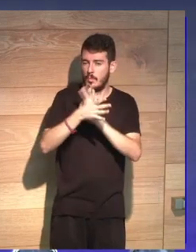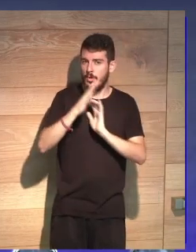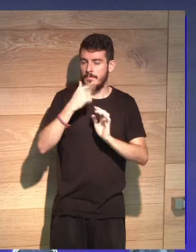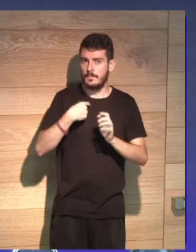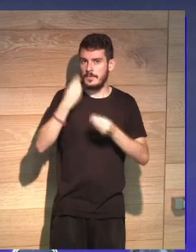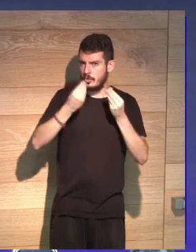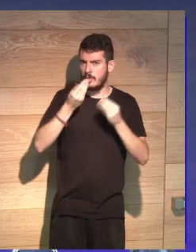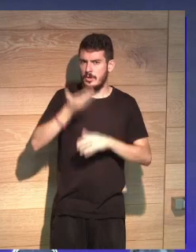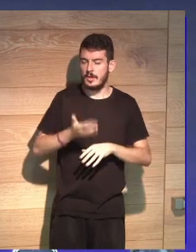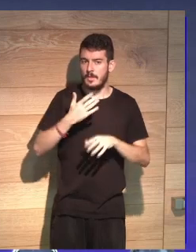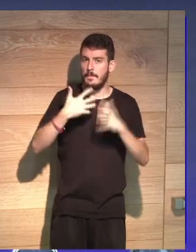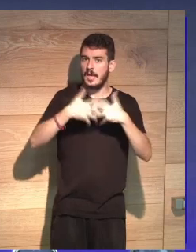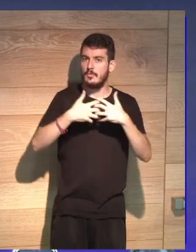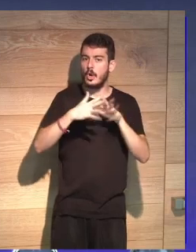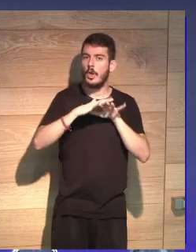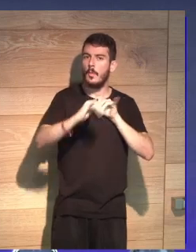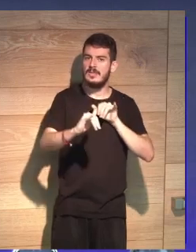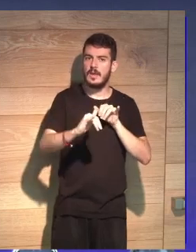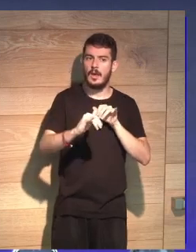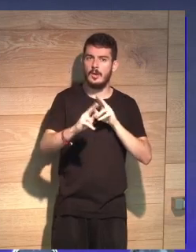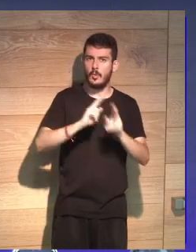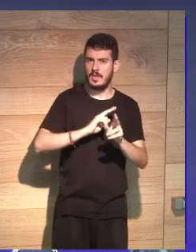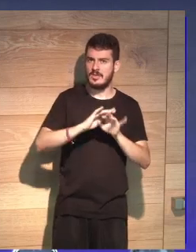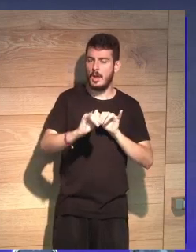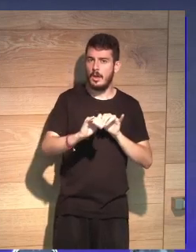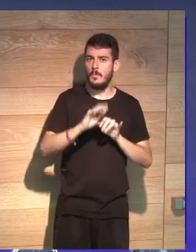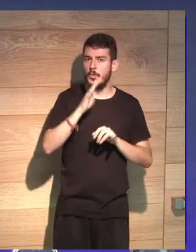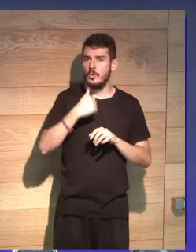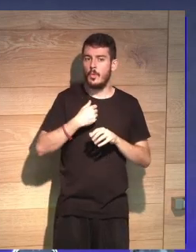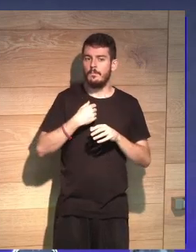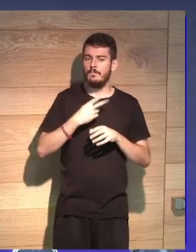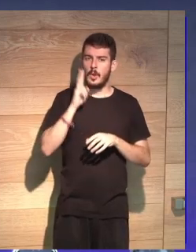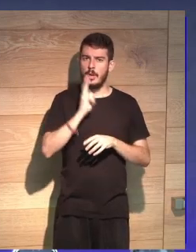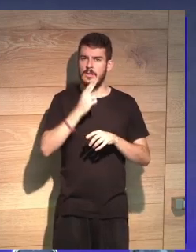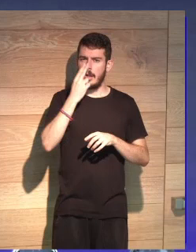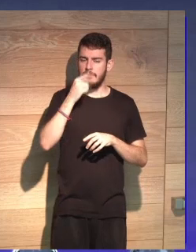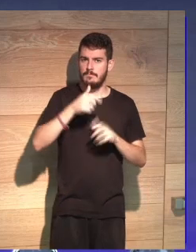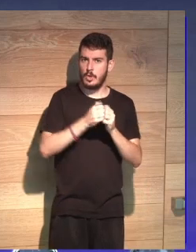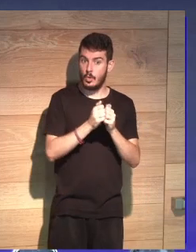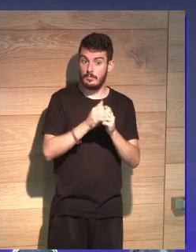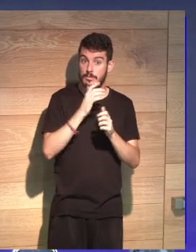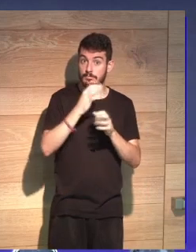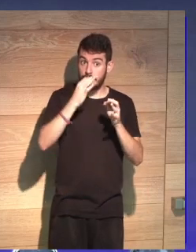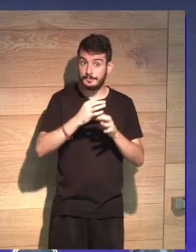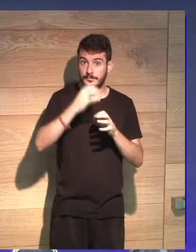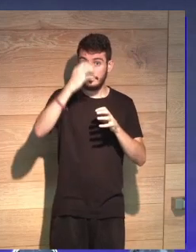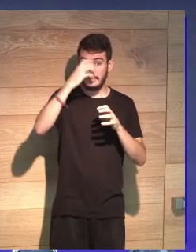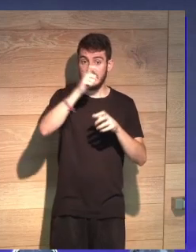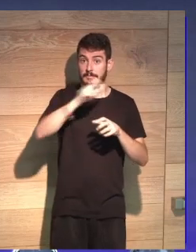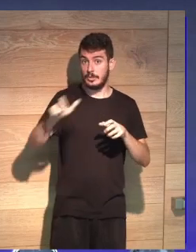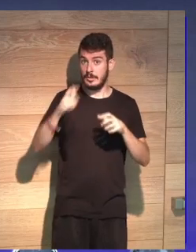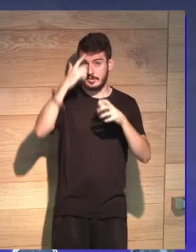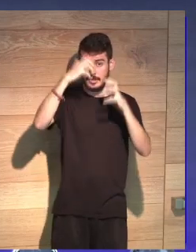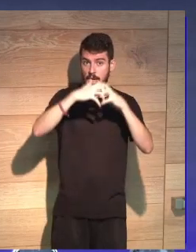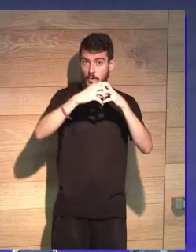a shallow level and a deep level. I'm going to tell you a bit about the reward mechanism so you can